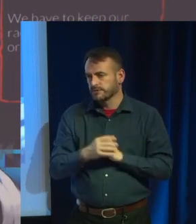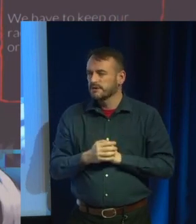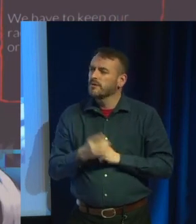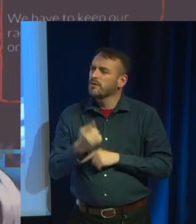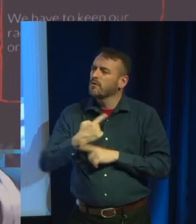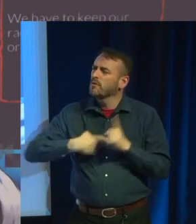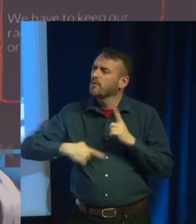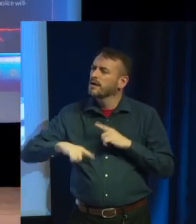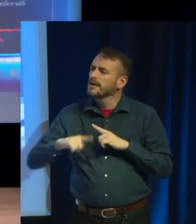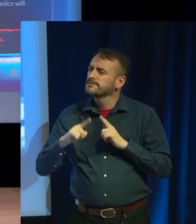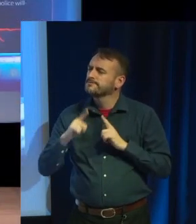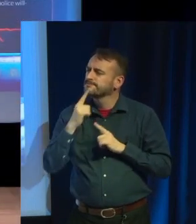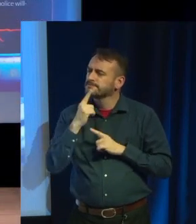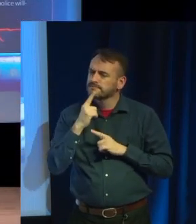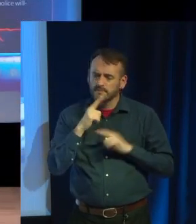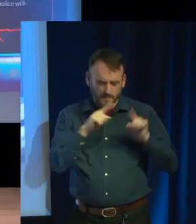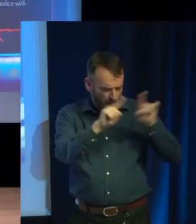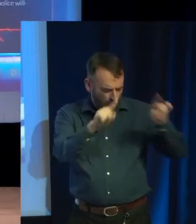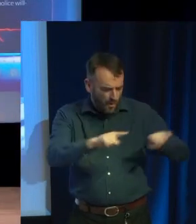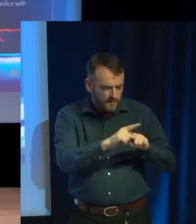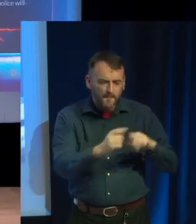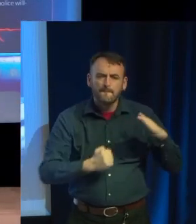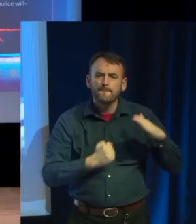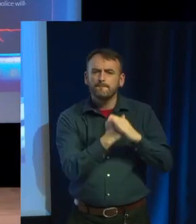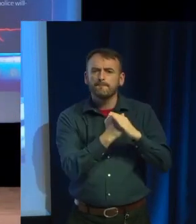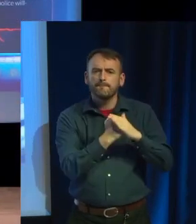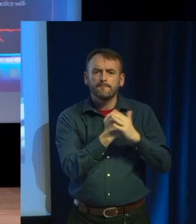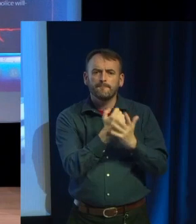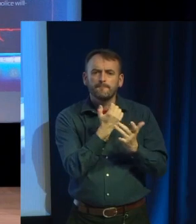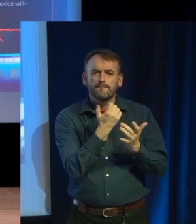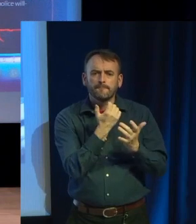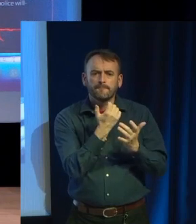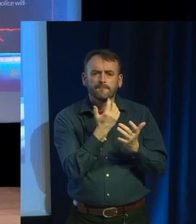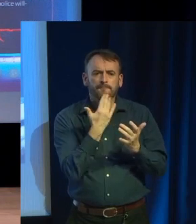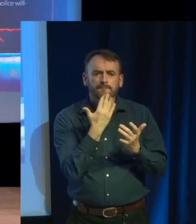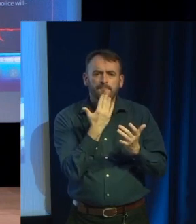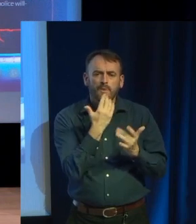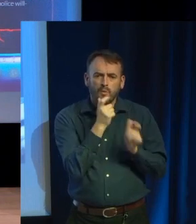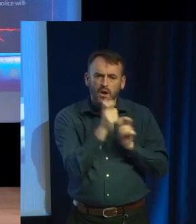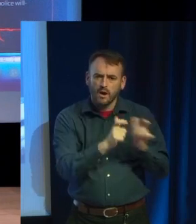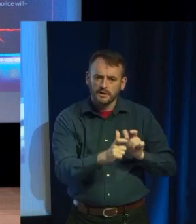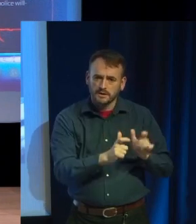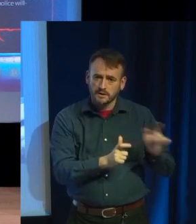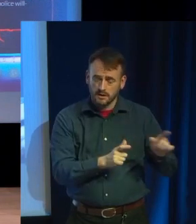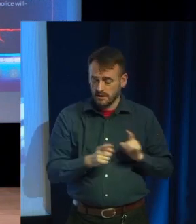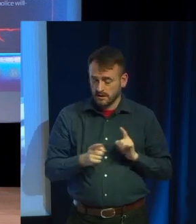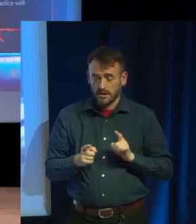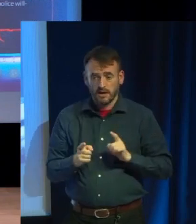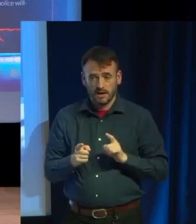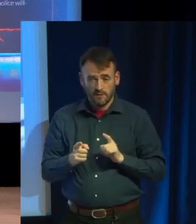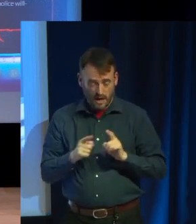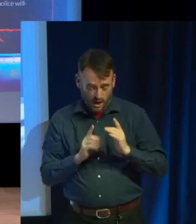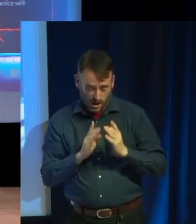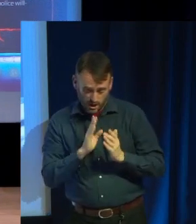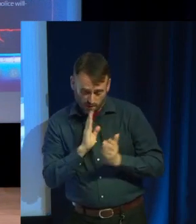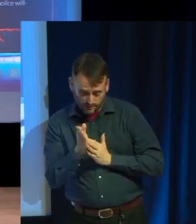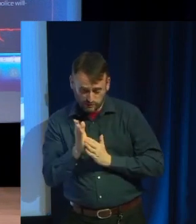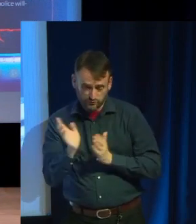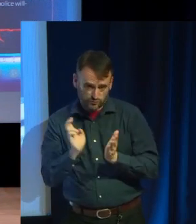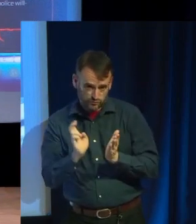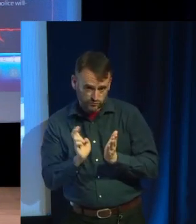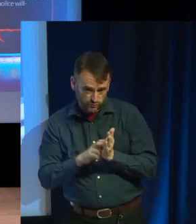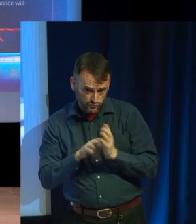that we could fit in there. So leaving directional notes in there would mean that we wouldn't know if it was too